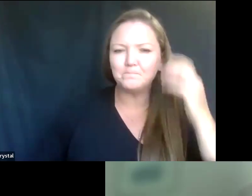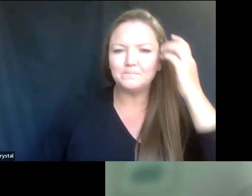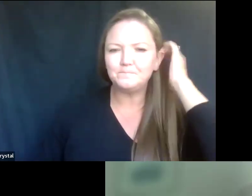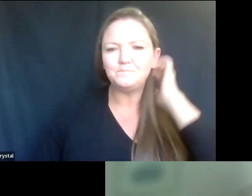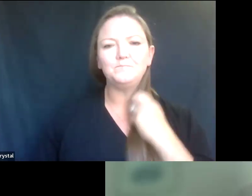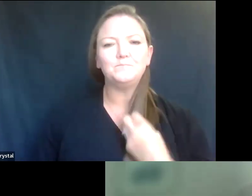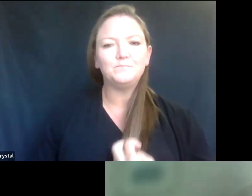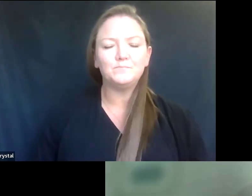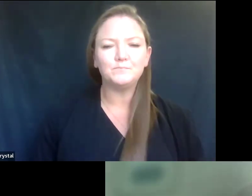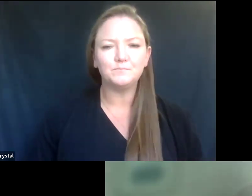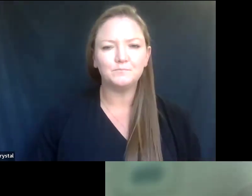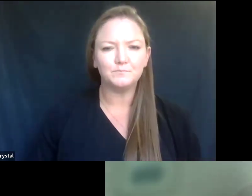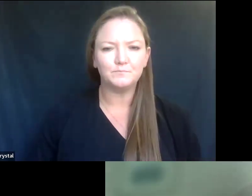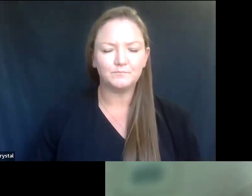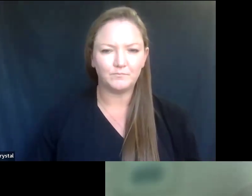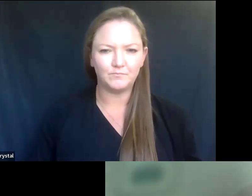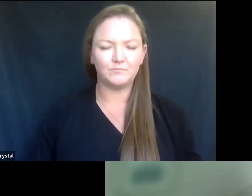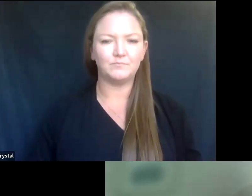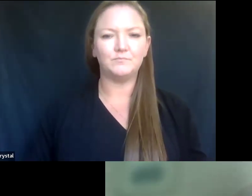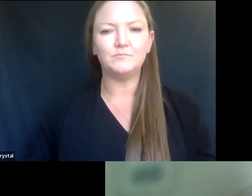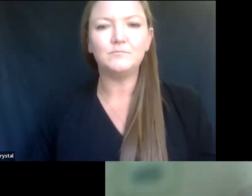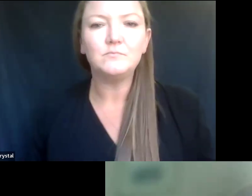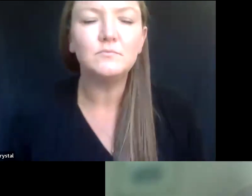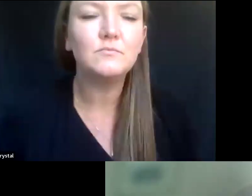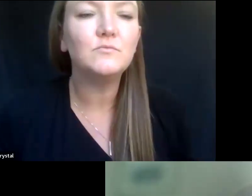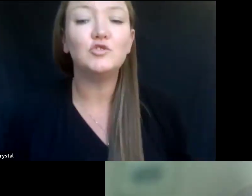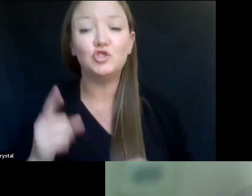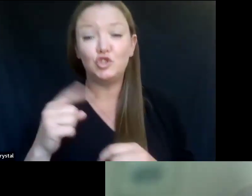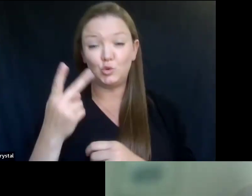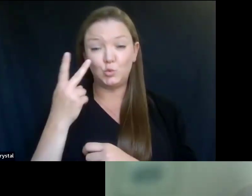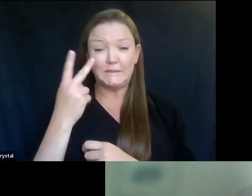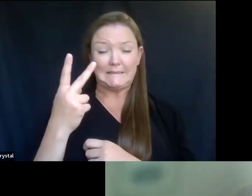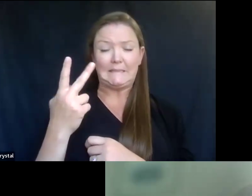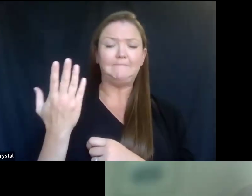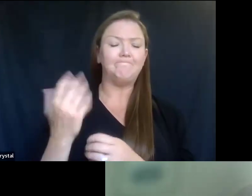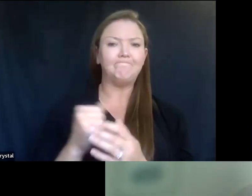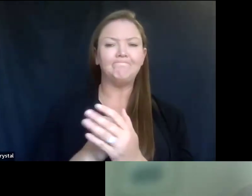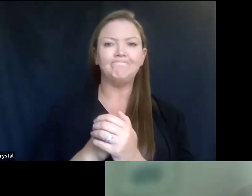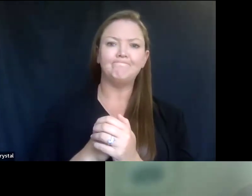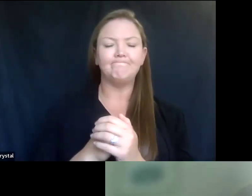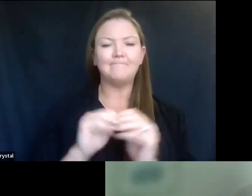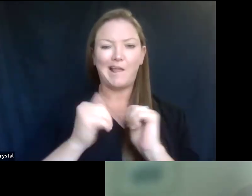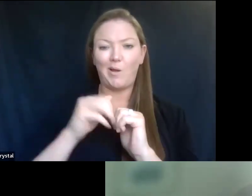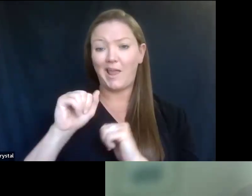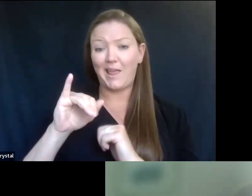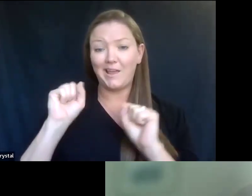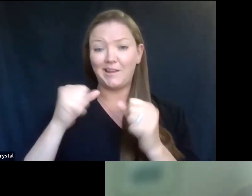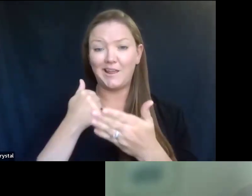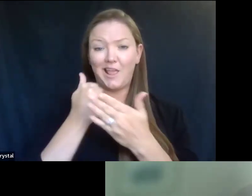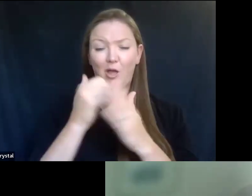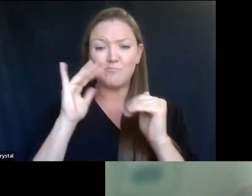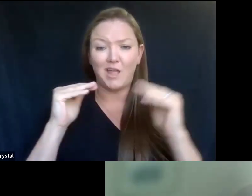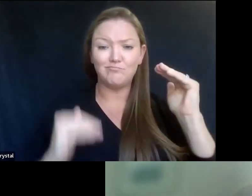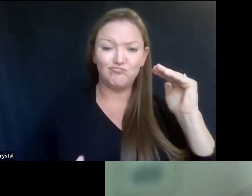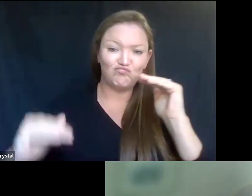I I missed it. think I think Vera got it, but just do you see ways that AI can help close the digital divide?